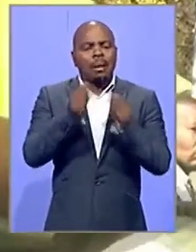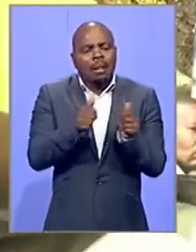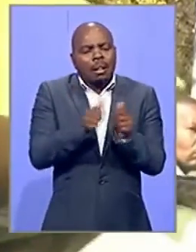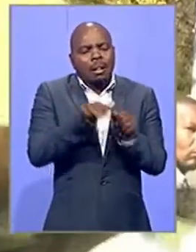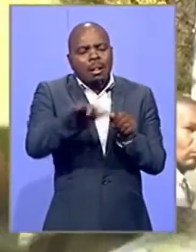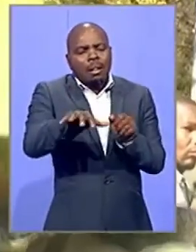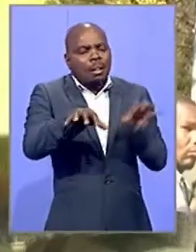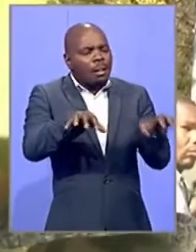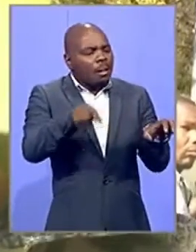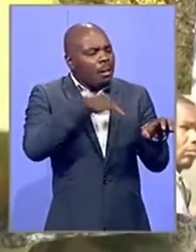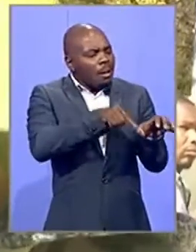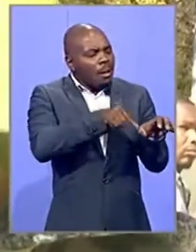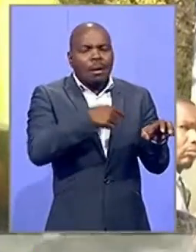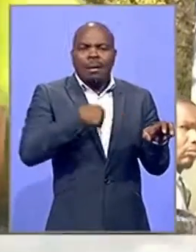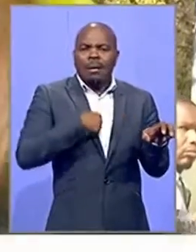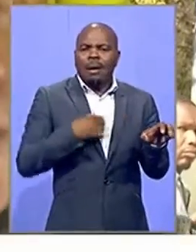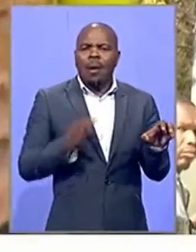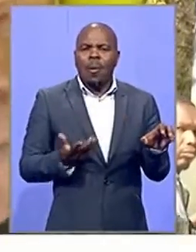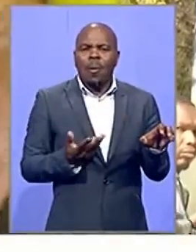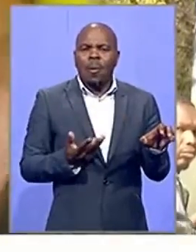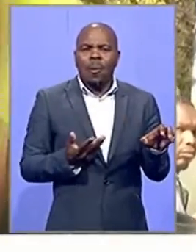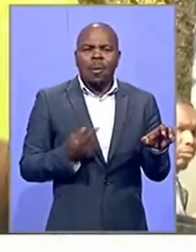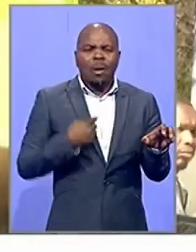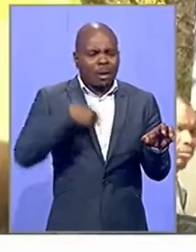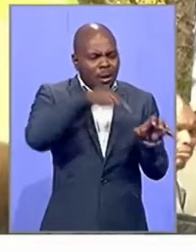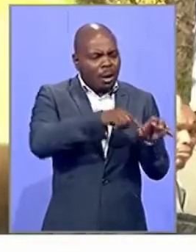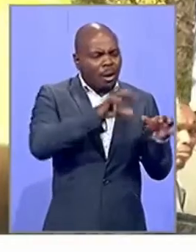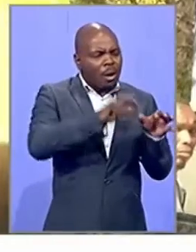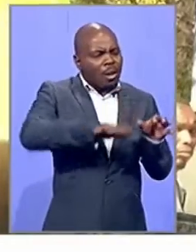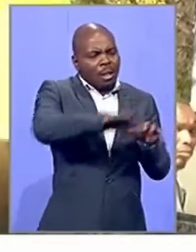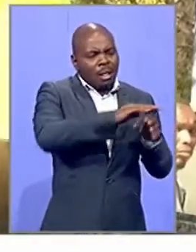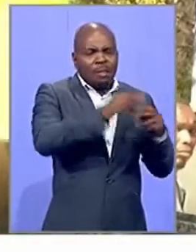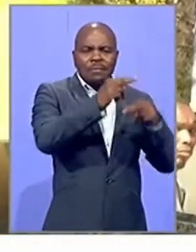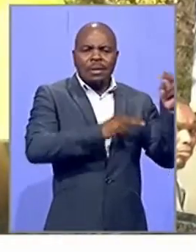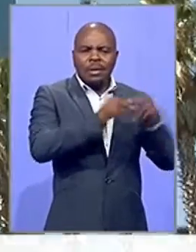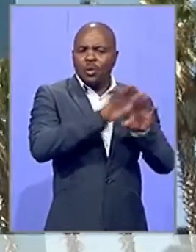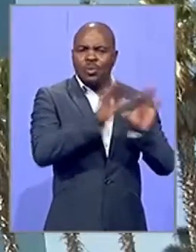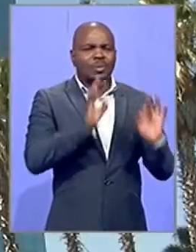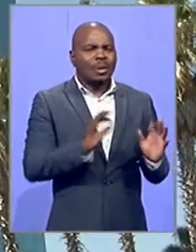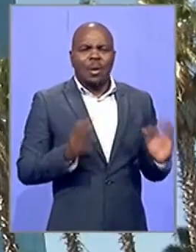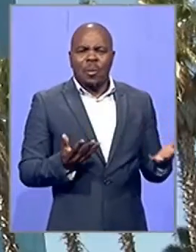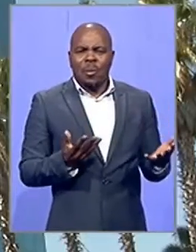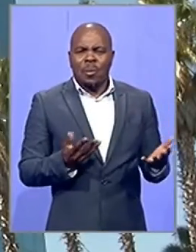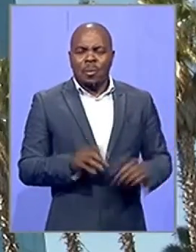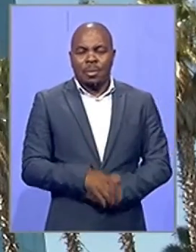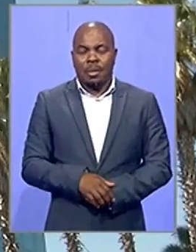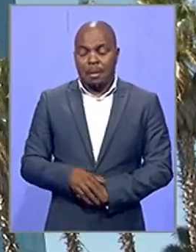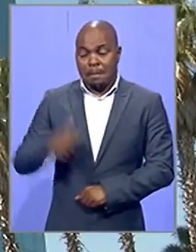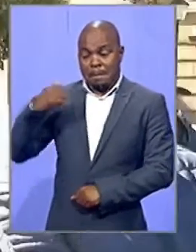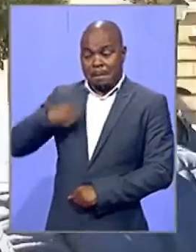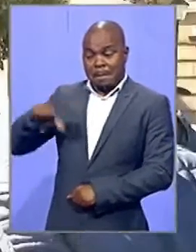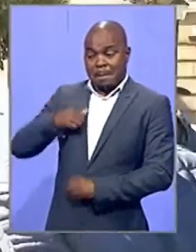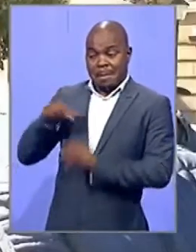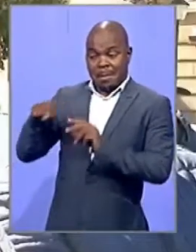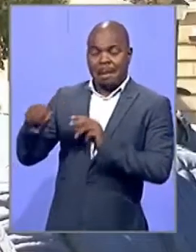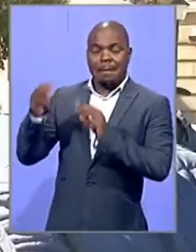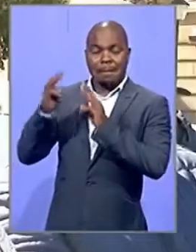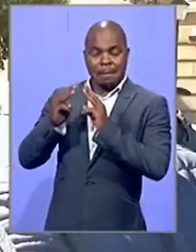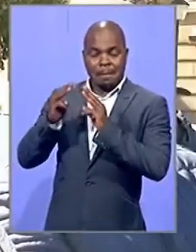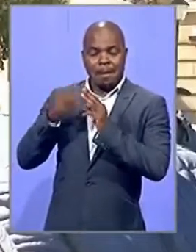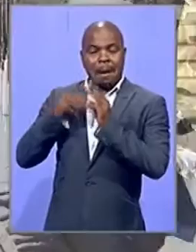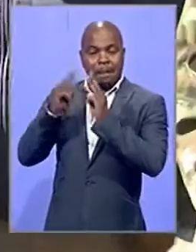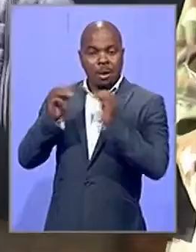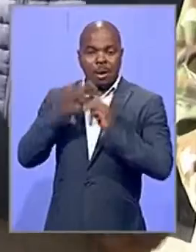rona. Jwale rona re ba bahaisane ba jwang be le re mme re phelang teng ha se maemong a nepahetseng. Mangaung Metro e itlamme hore e tla